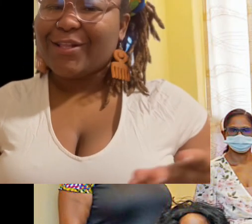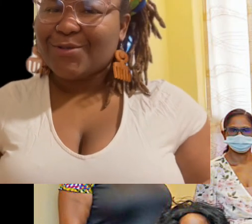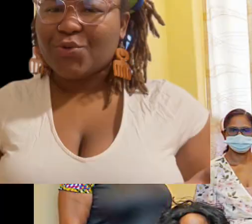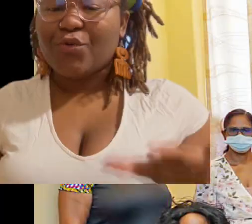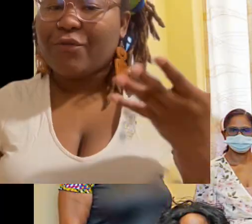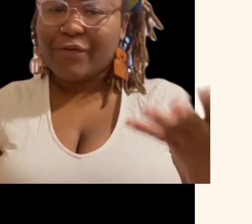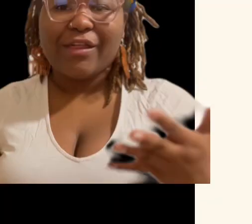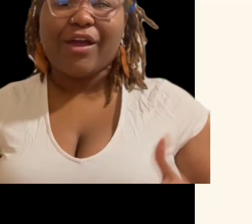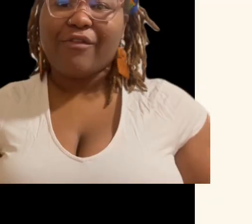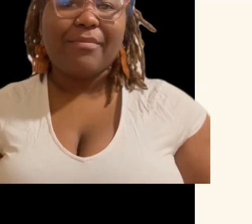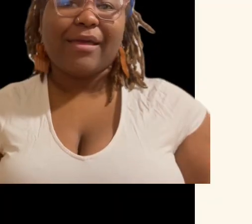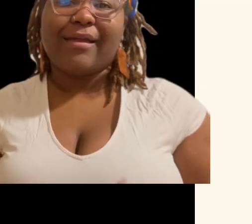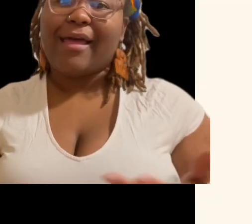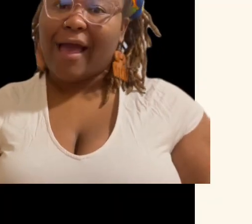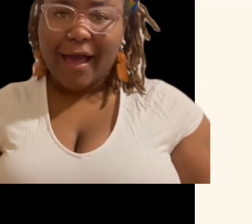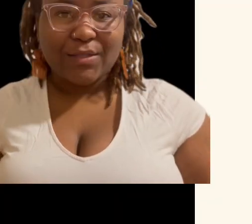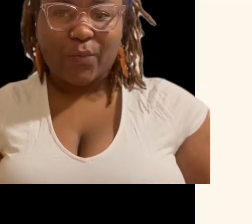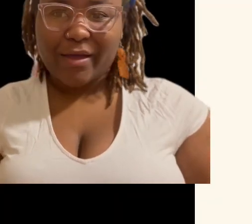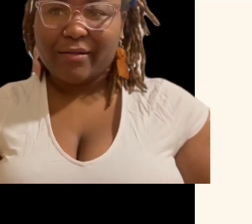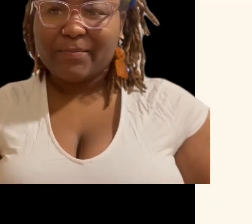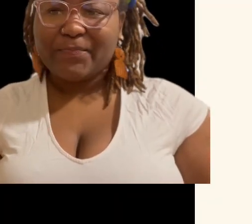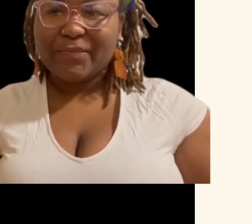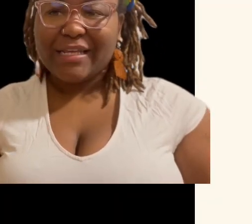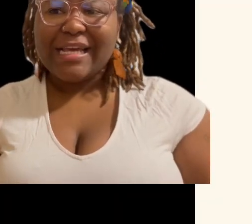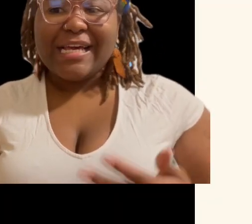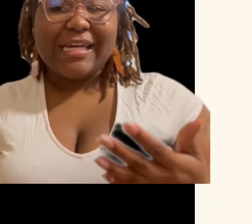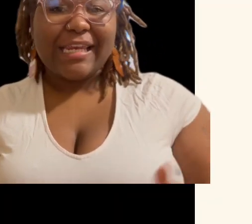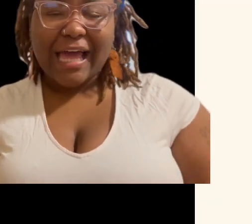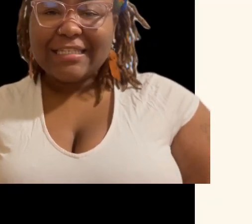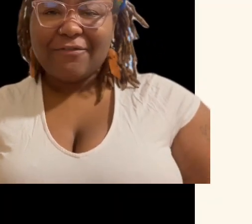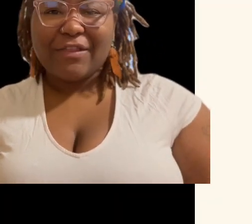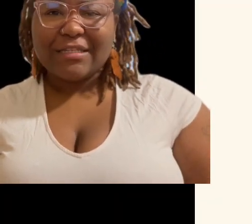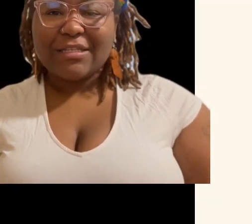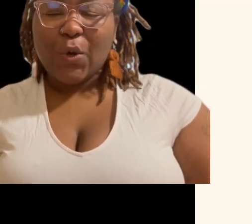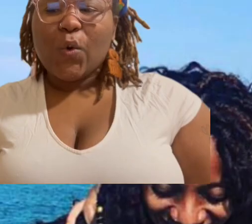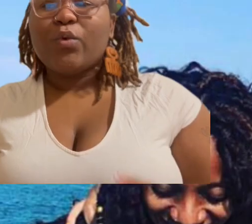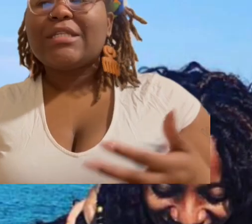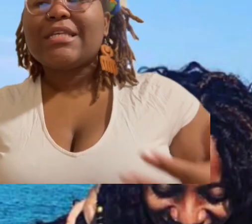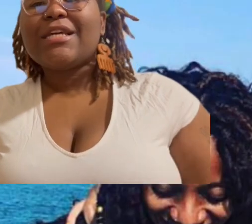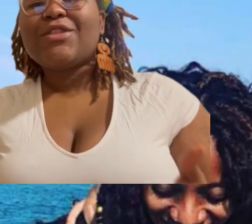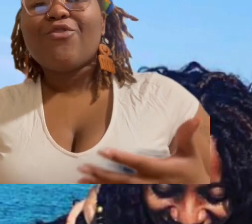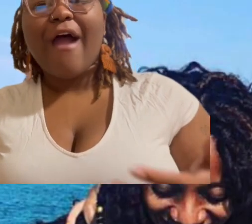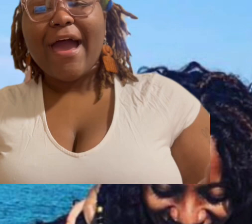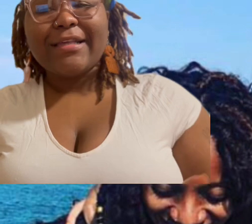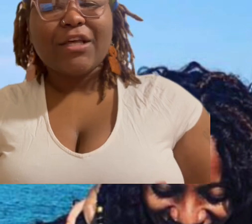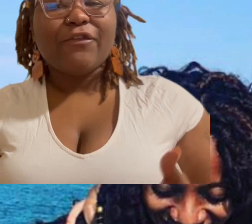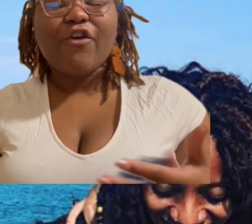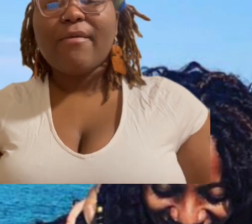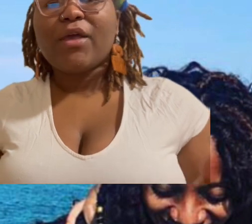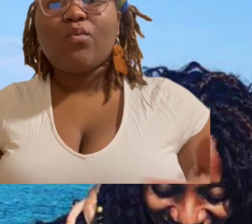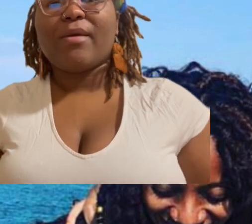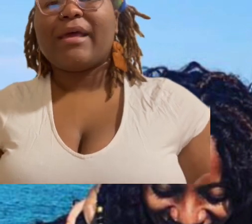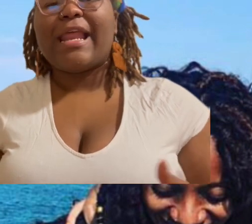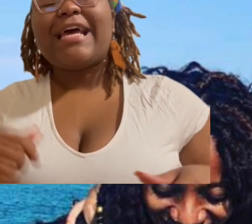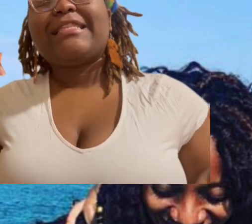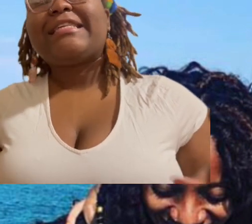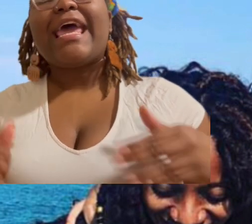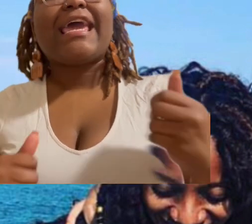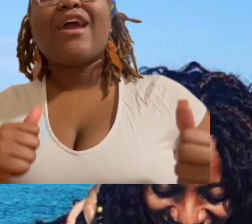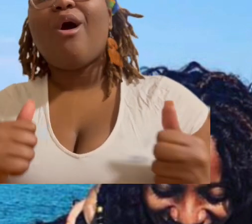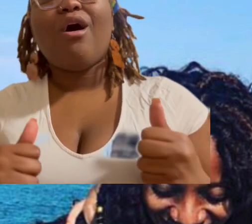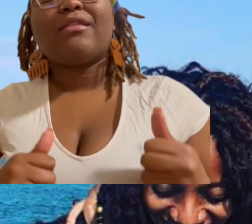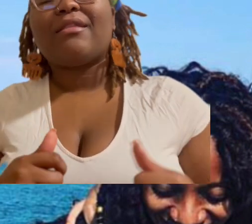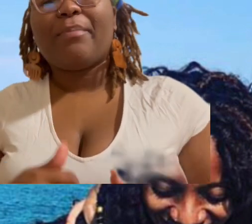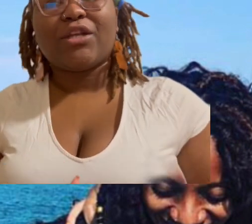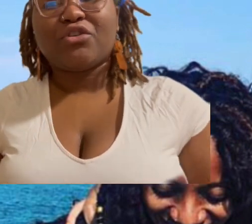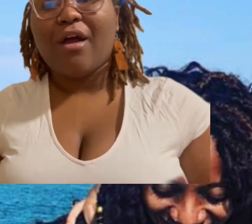That held true for the Caribbean as well. In light of this, we see the rise of Caribbean women